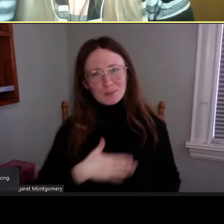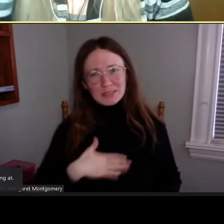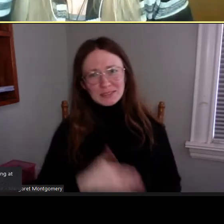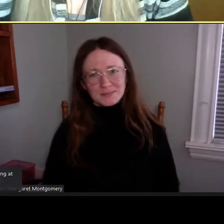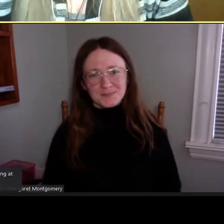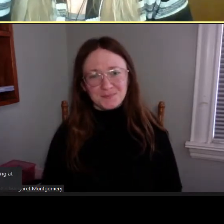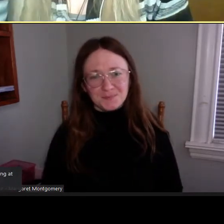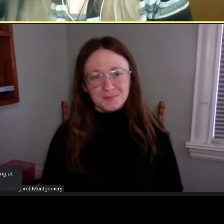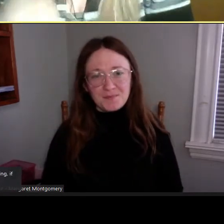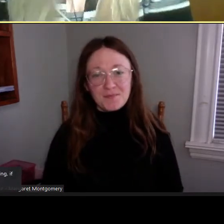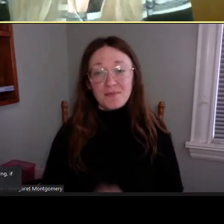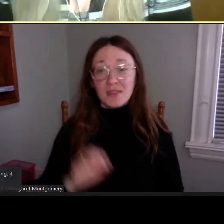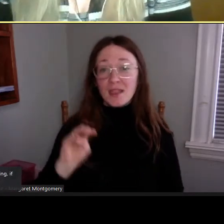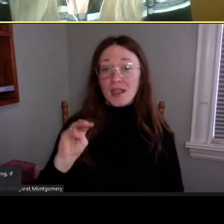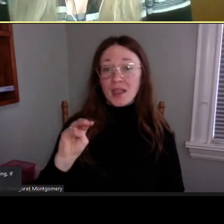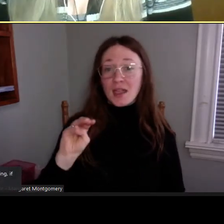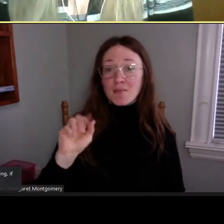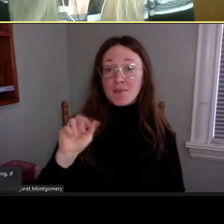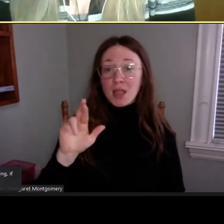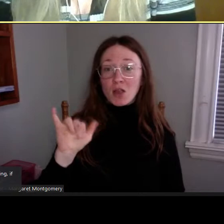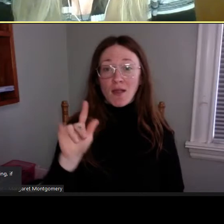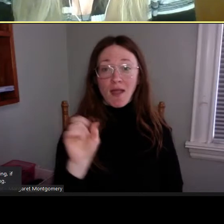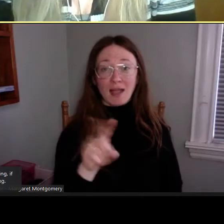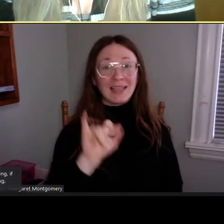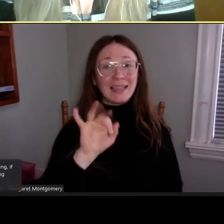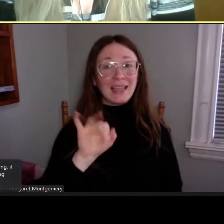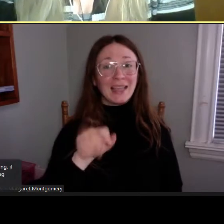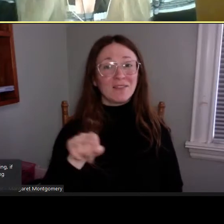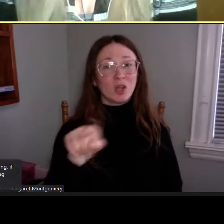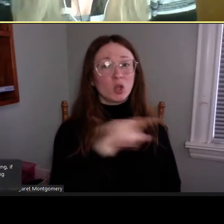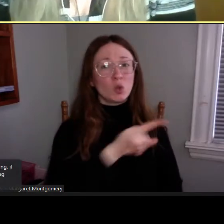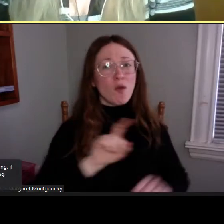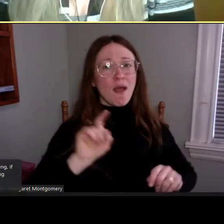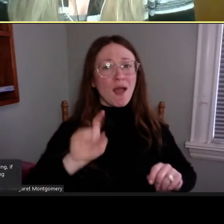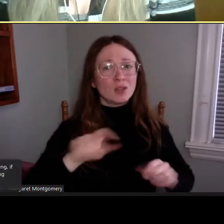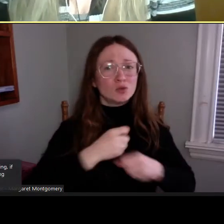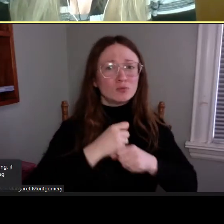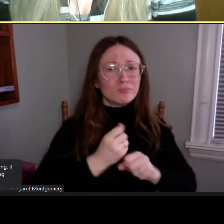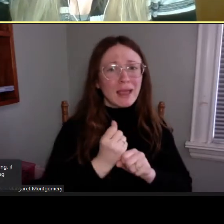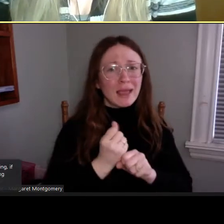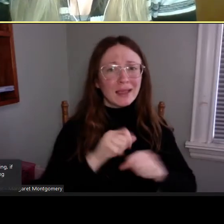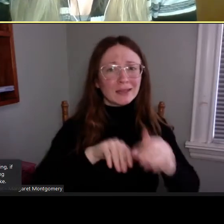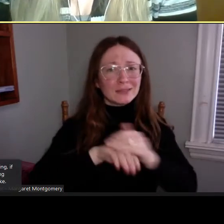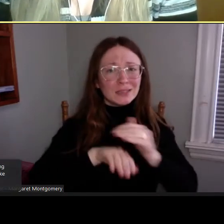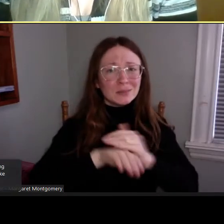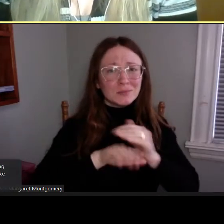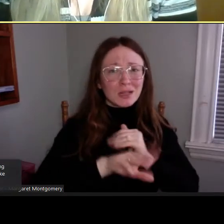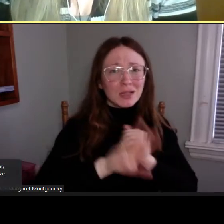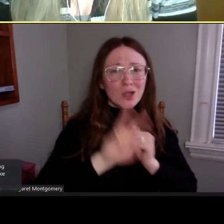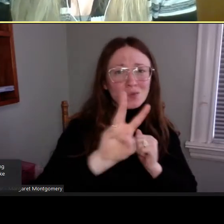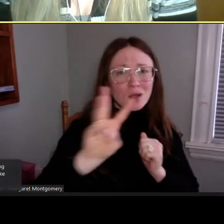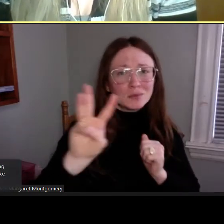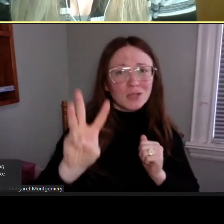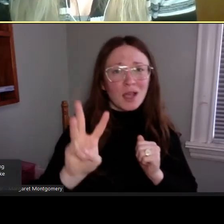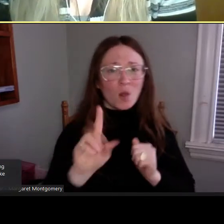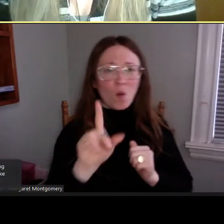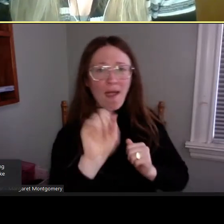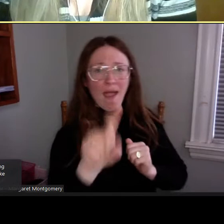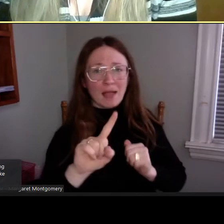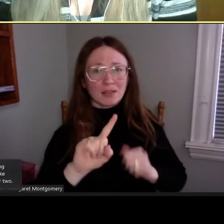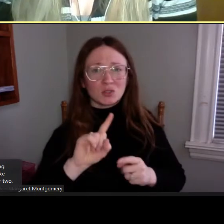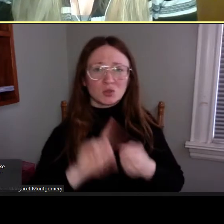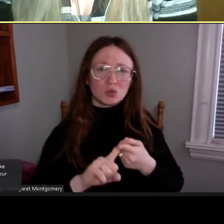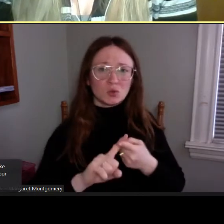if you were asked to do accessibility testing, websites, documents, etc., would you take offense at that because it's exploiting